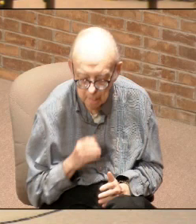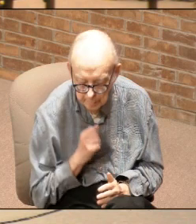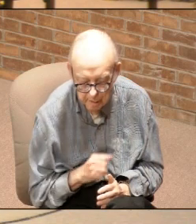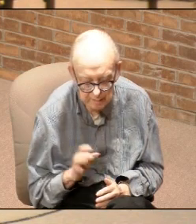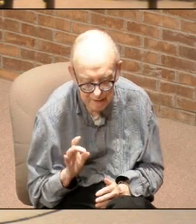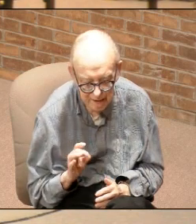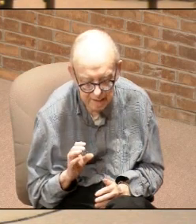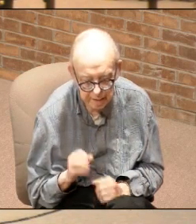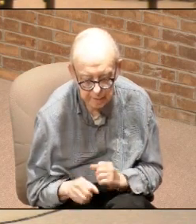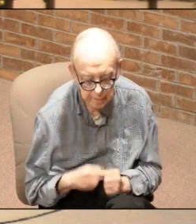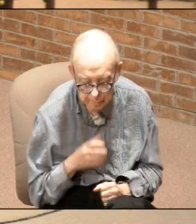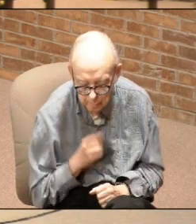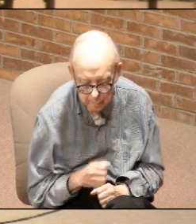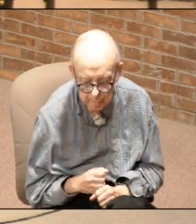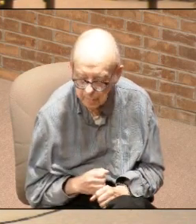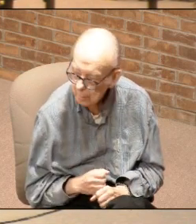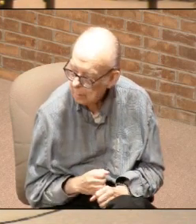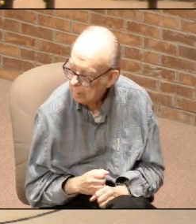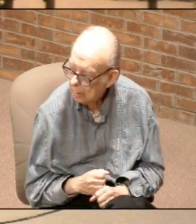years old